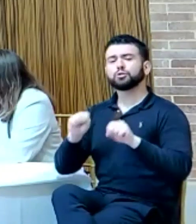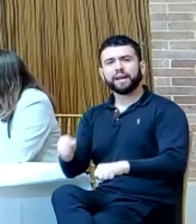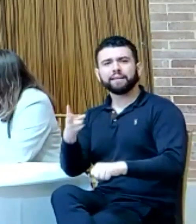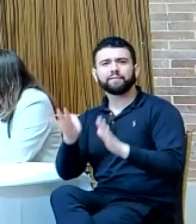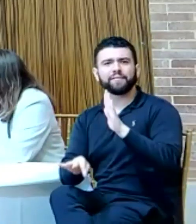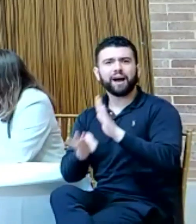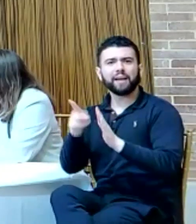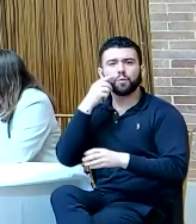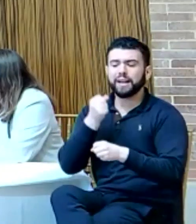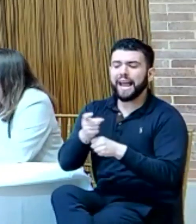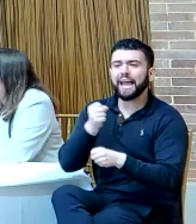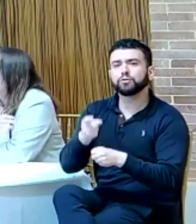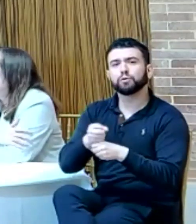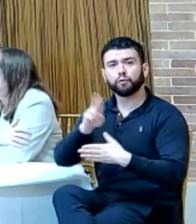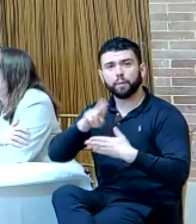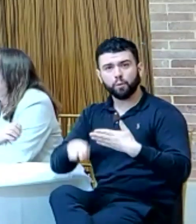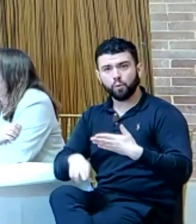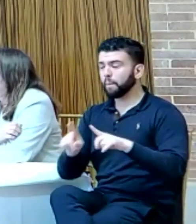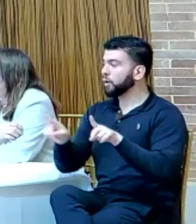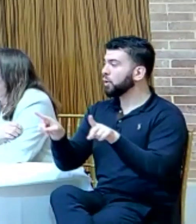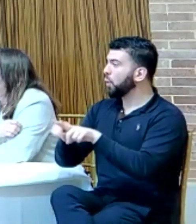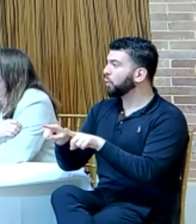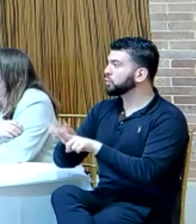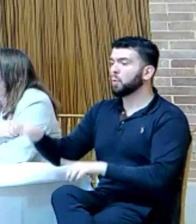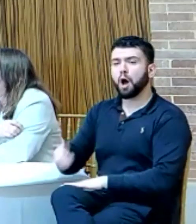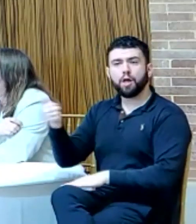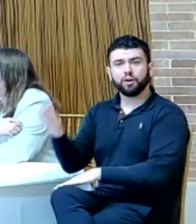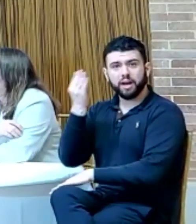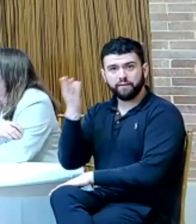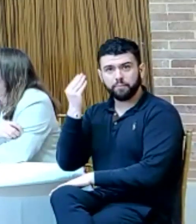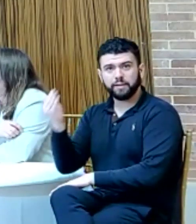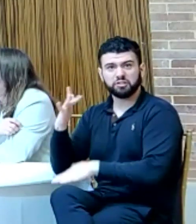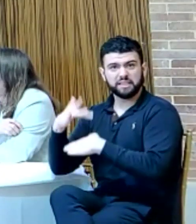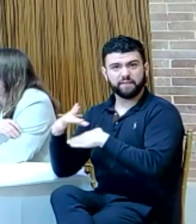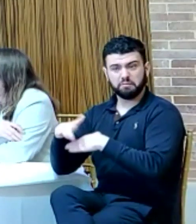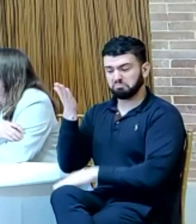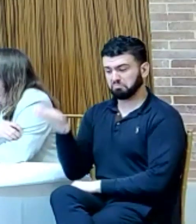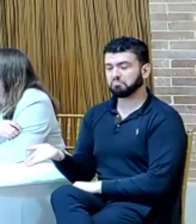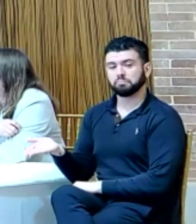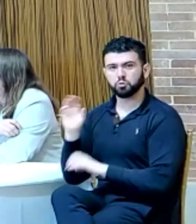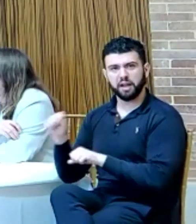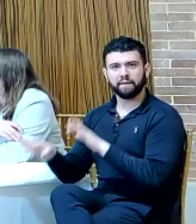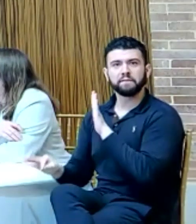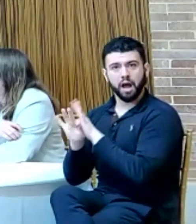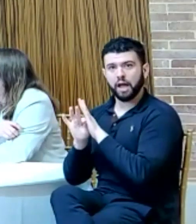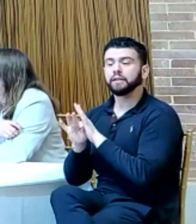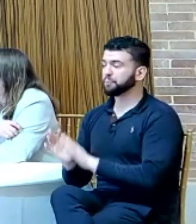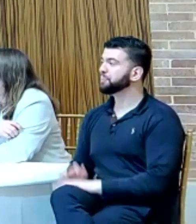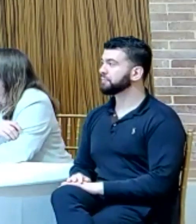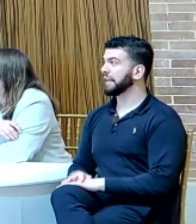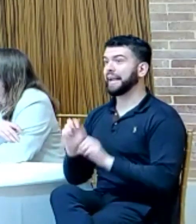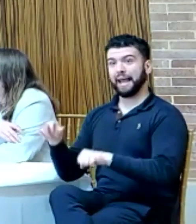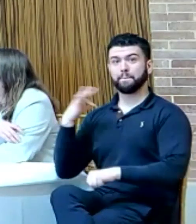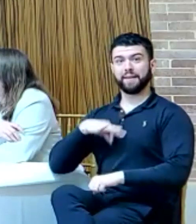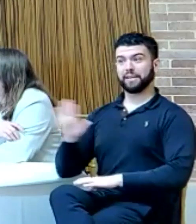highlights some of those but you can also find a great deal of other information that will be useful in your practice if you